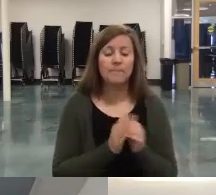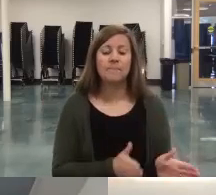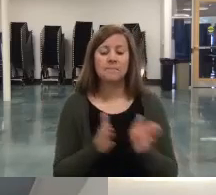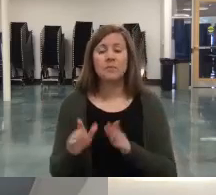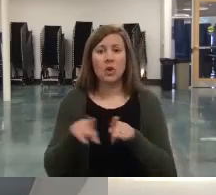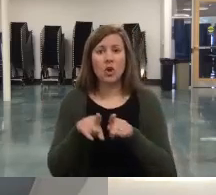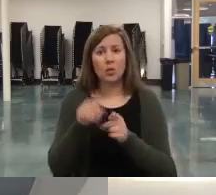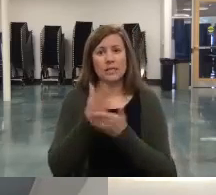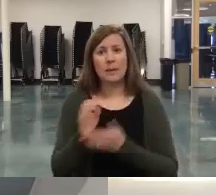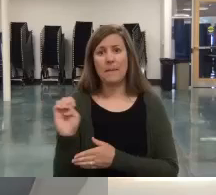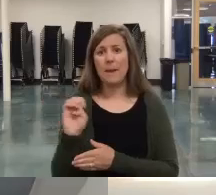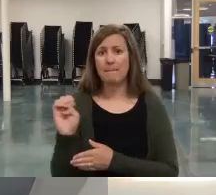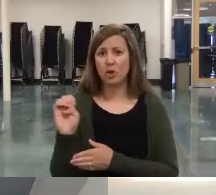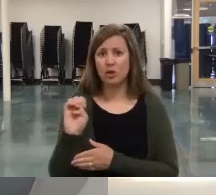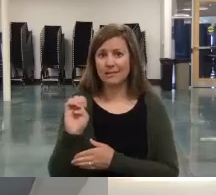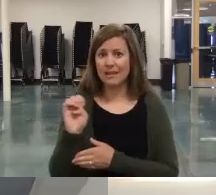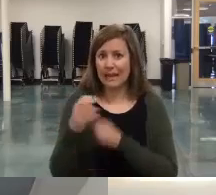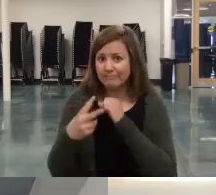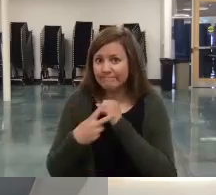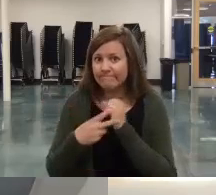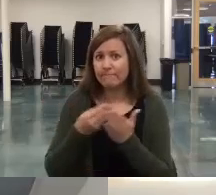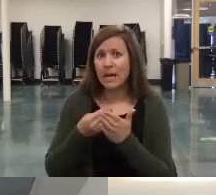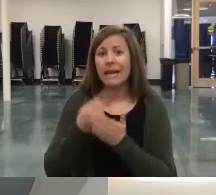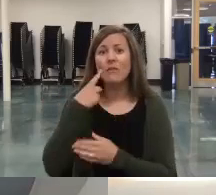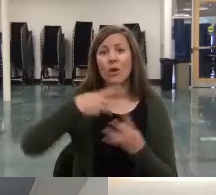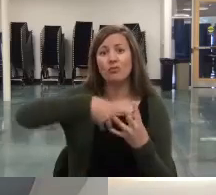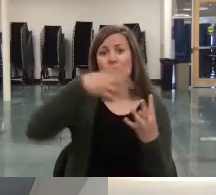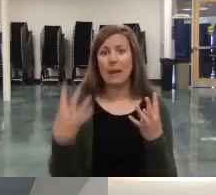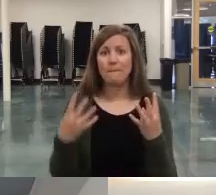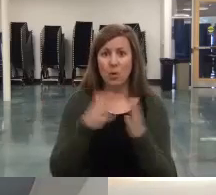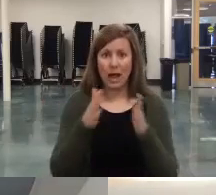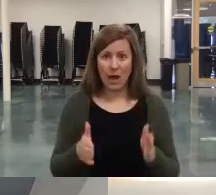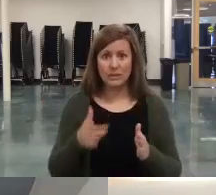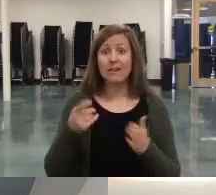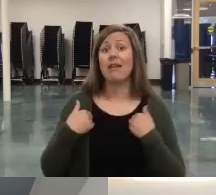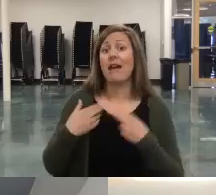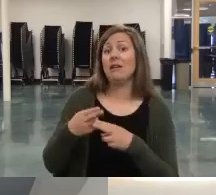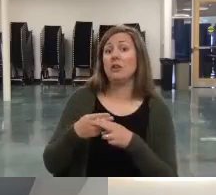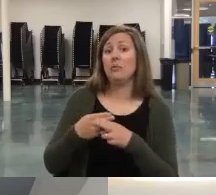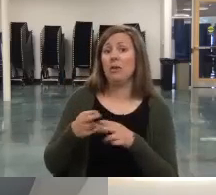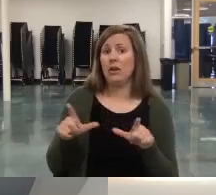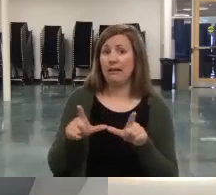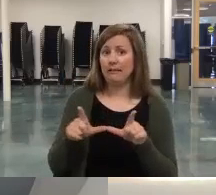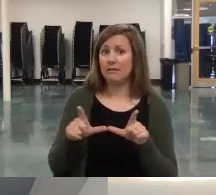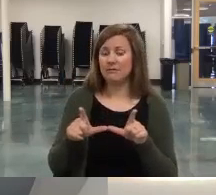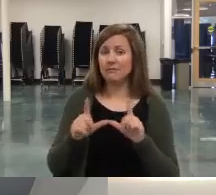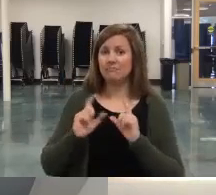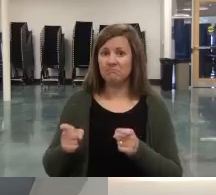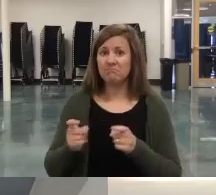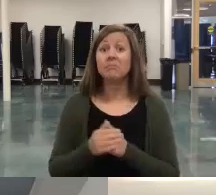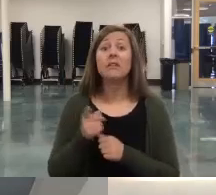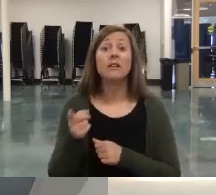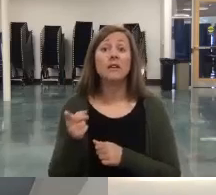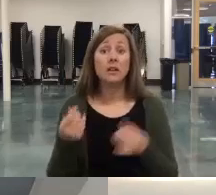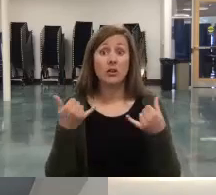allocated some emergency procurement funds to Rainbow House, who was awarded a temporary license, and they are